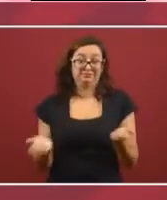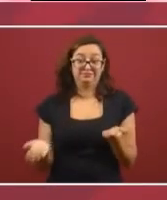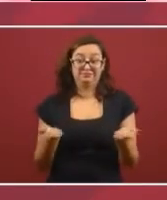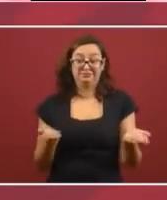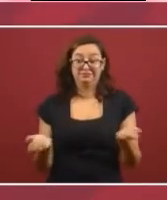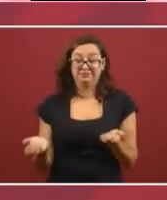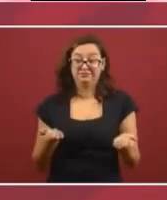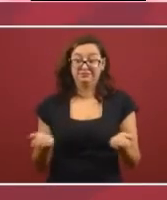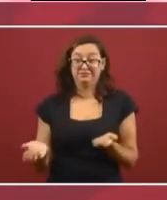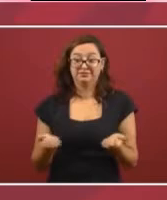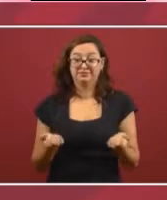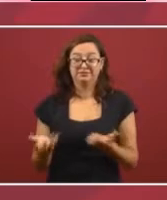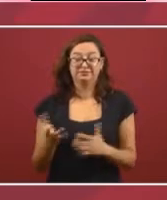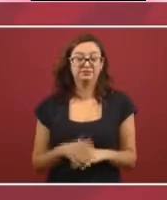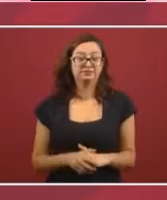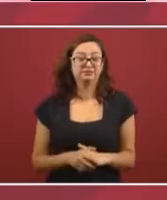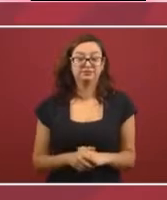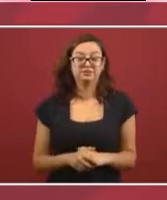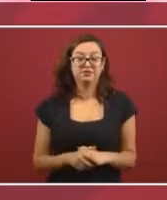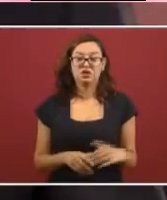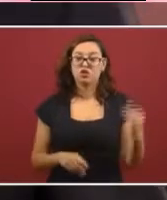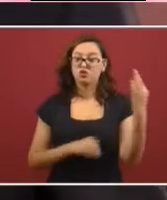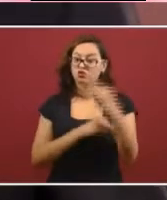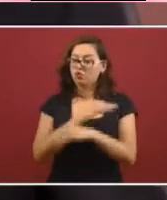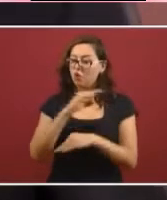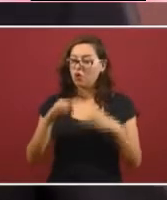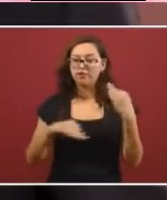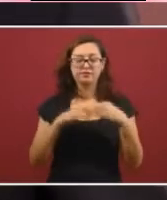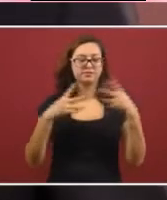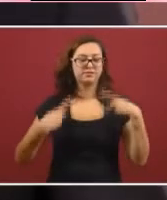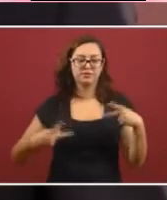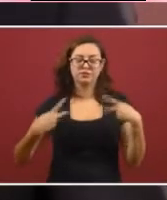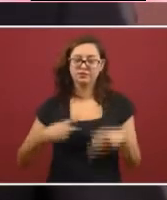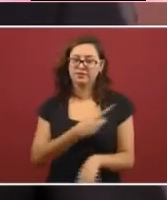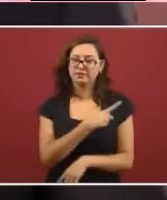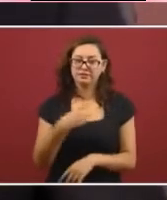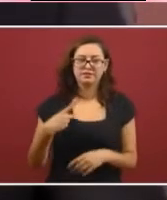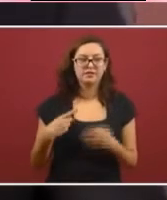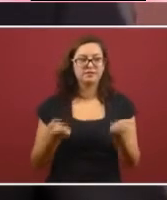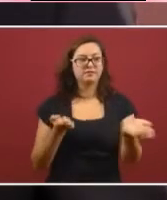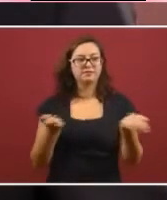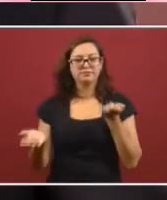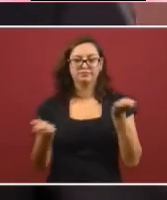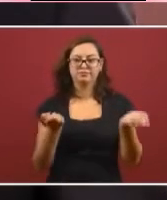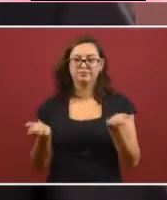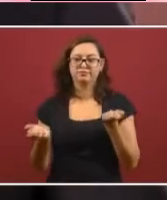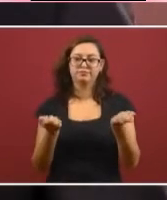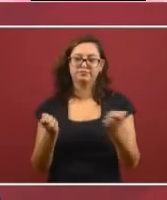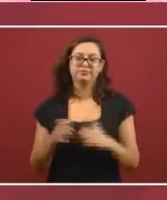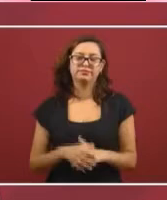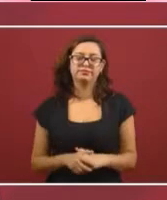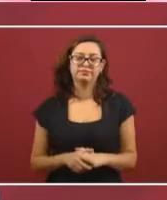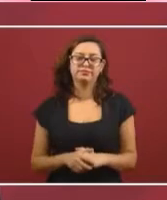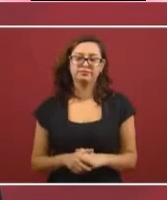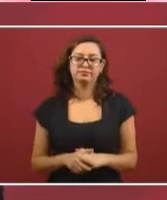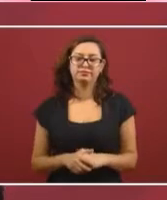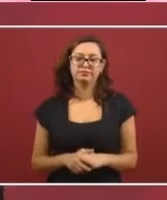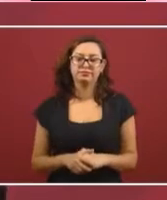fast food, and exercise above, we have to do this, exercise.